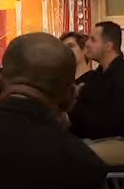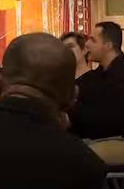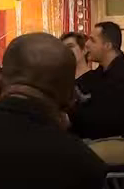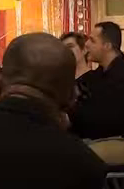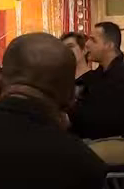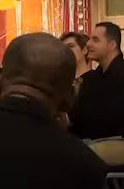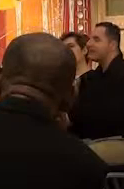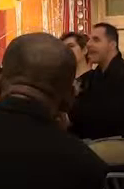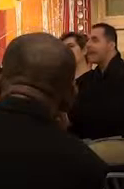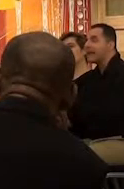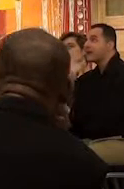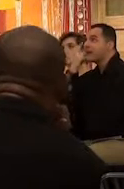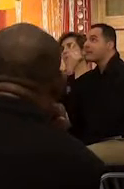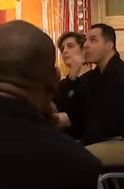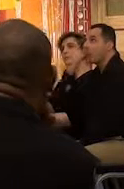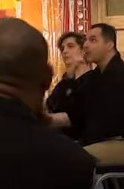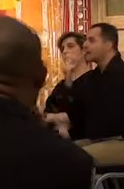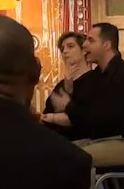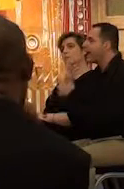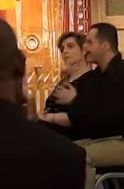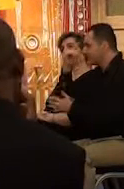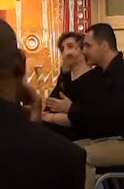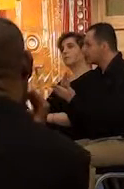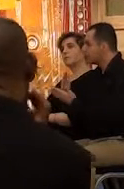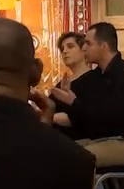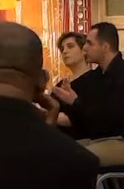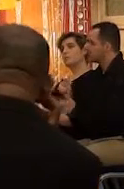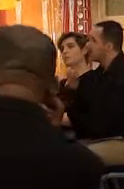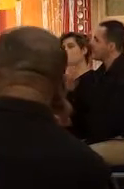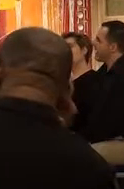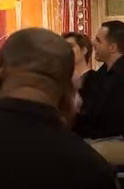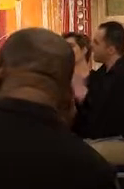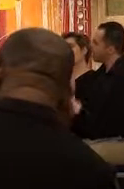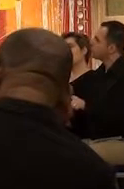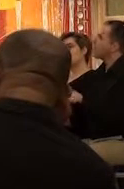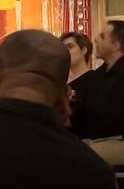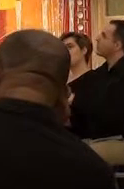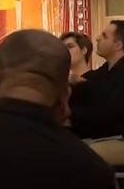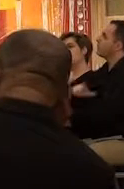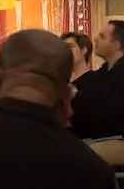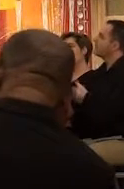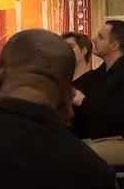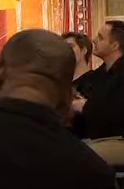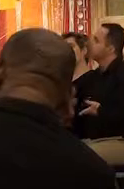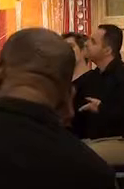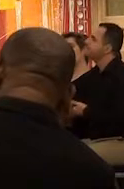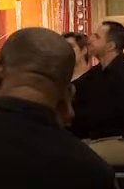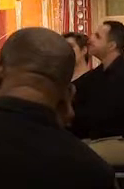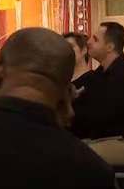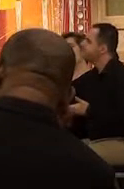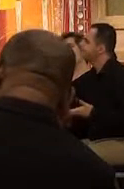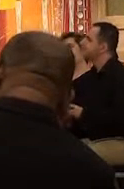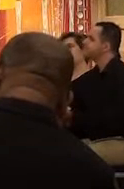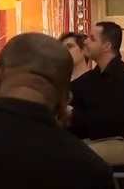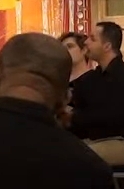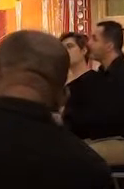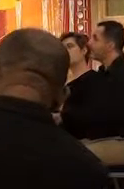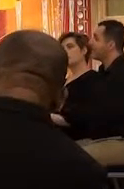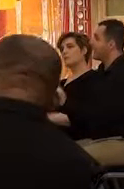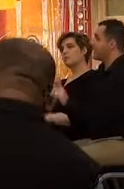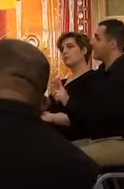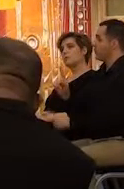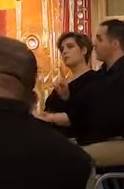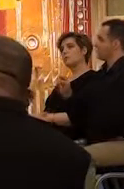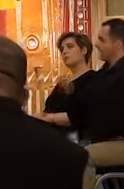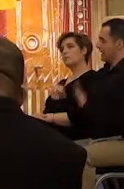thinking about or need to decide as a community, it's aired in those meetings. And the point behind that is that it's really important